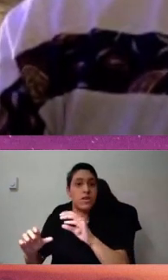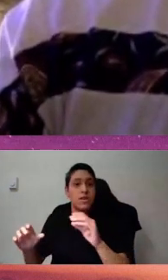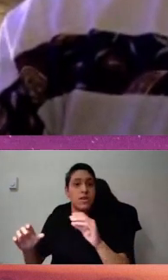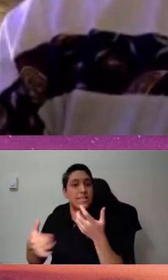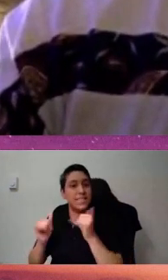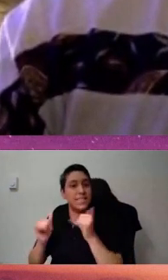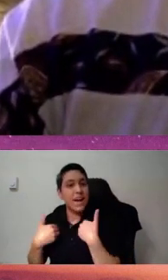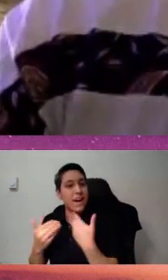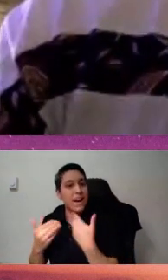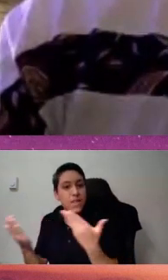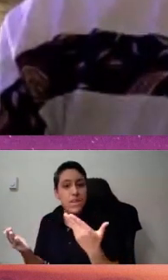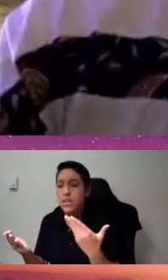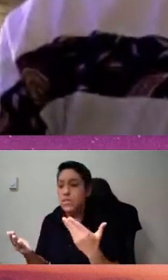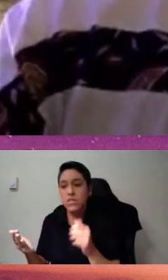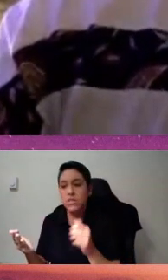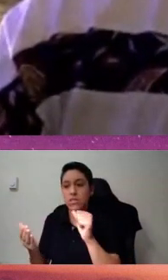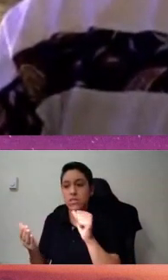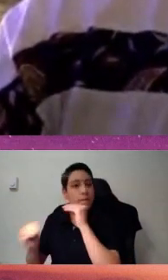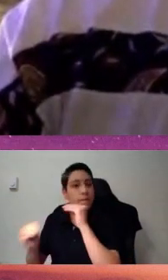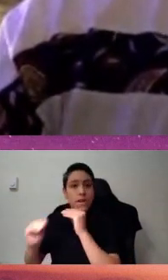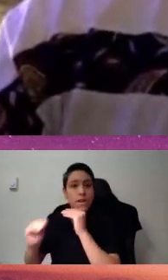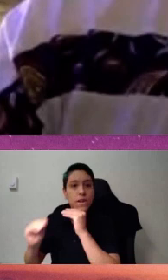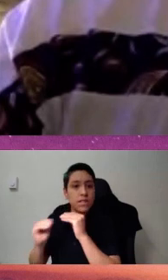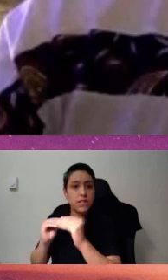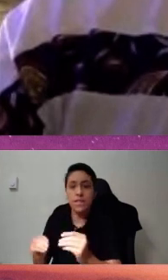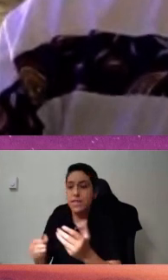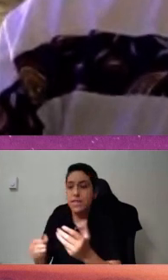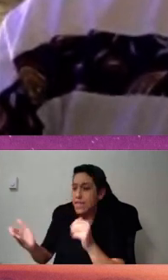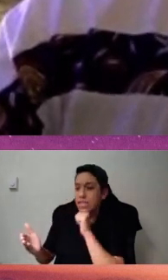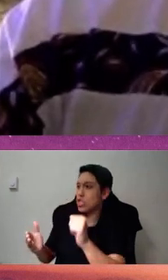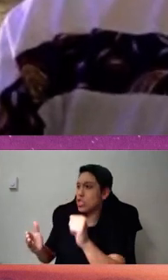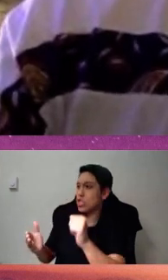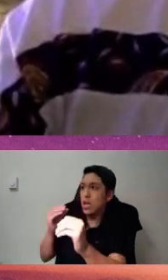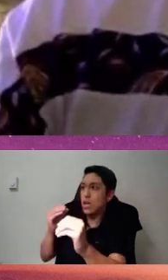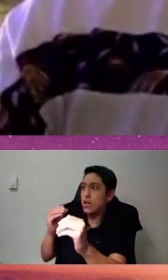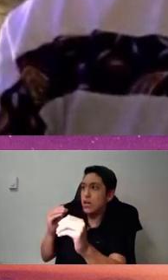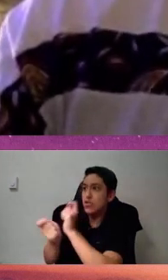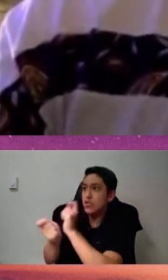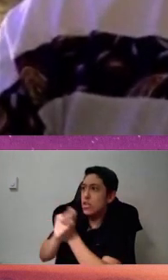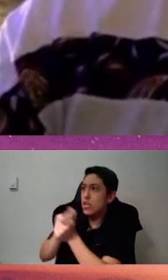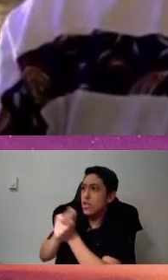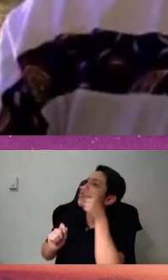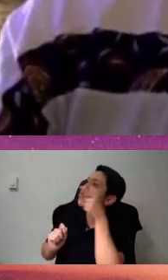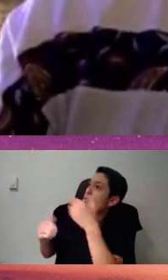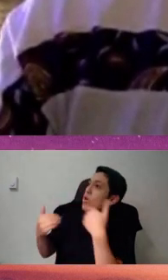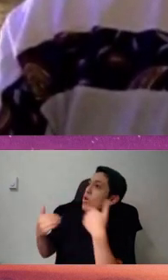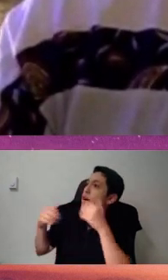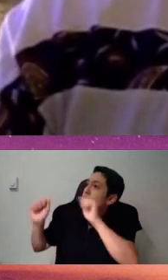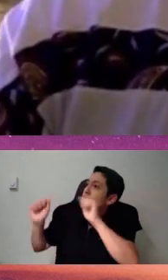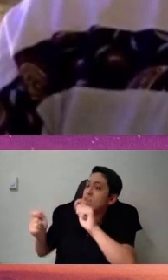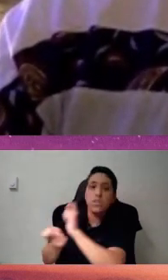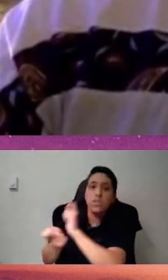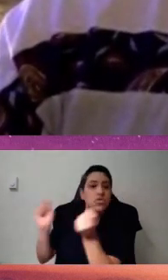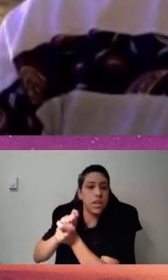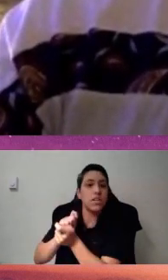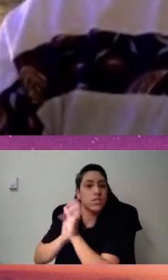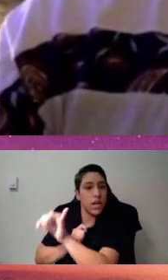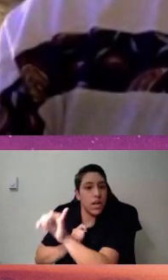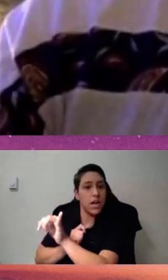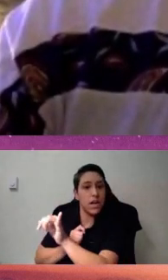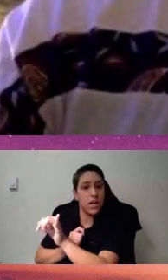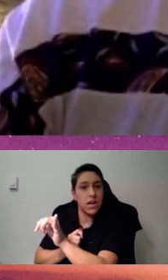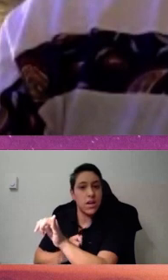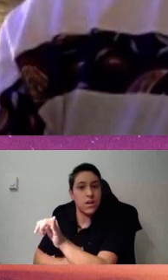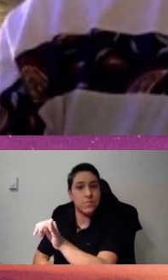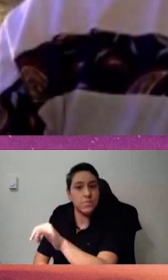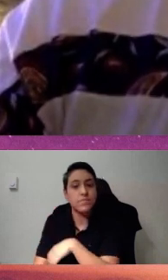There are things that haven't been addressed. And you are the one that's capable of doing it, and we're tapping you. We're tapping